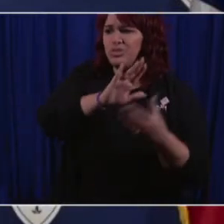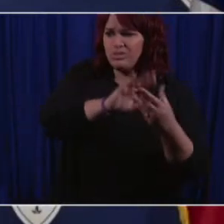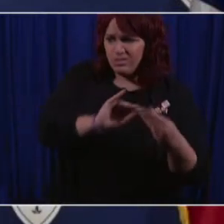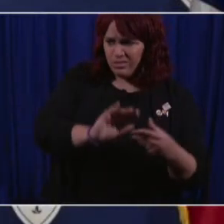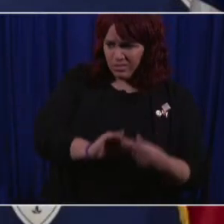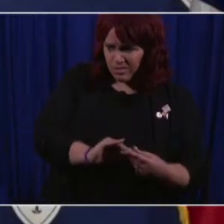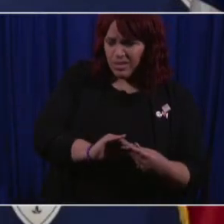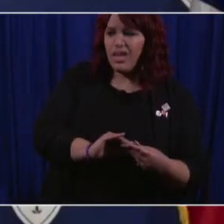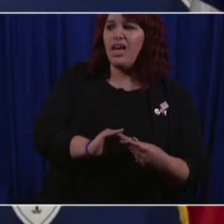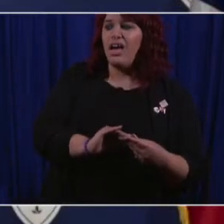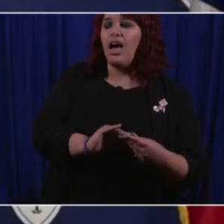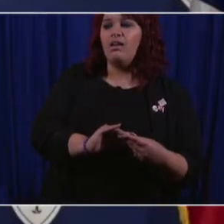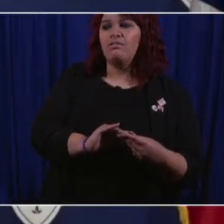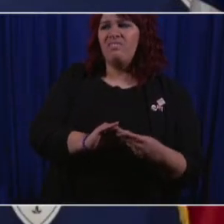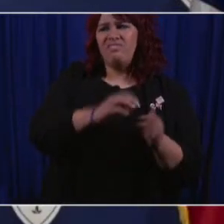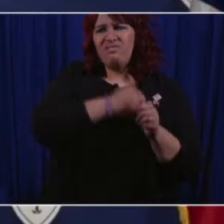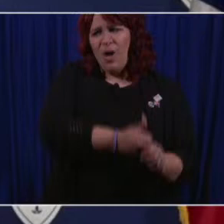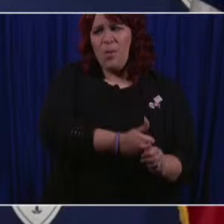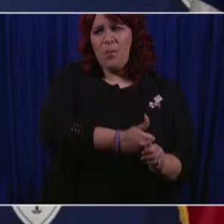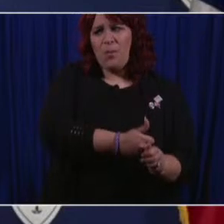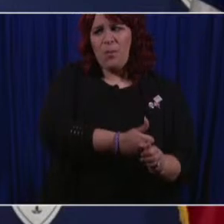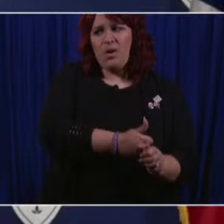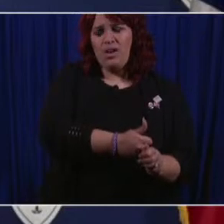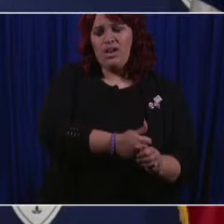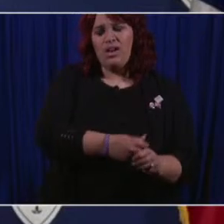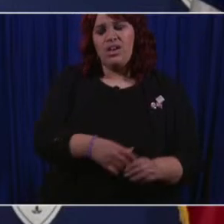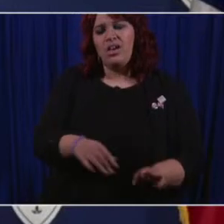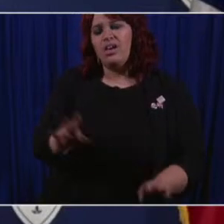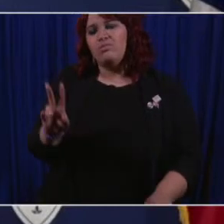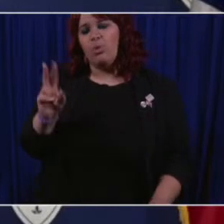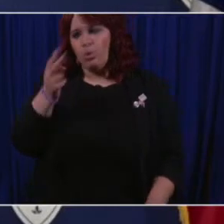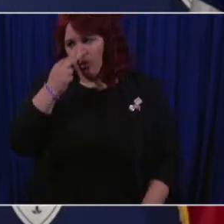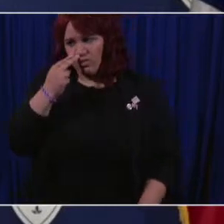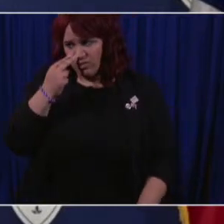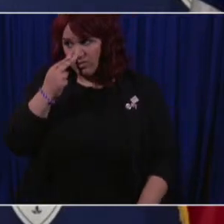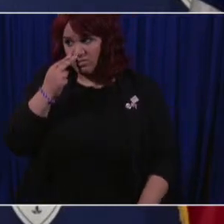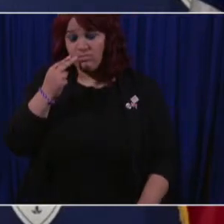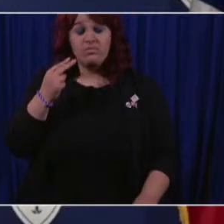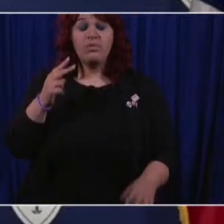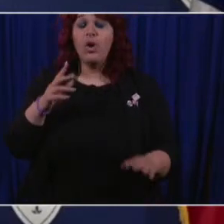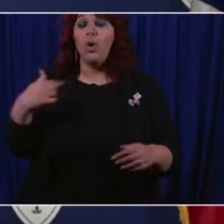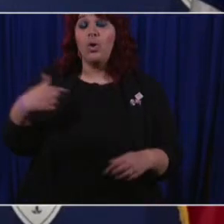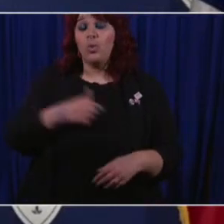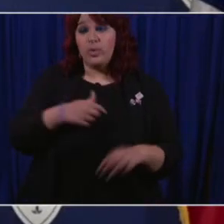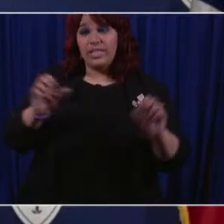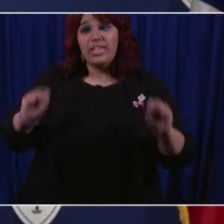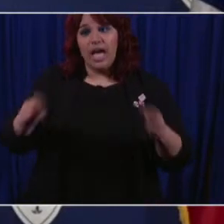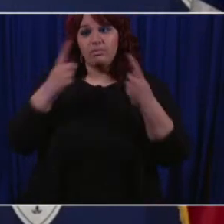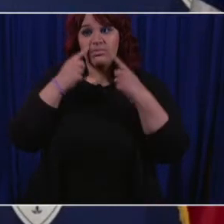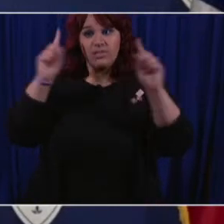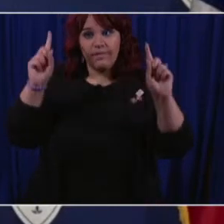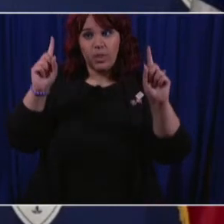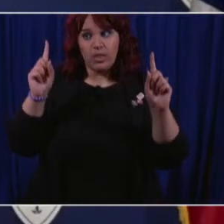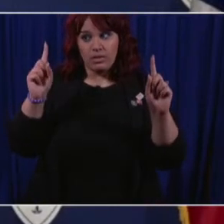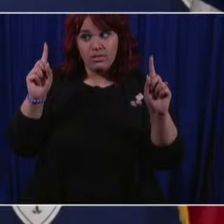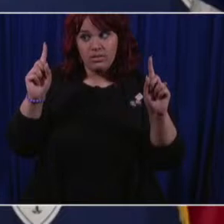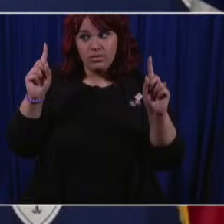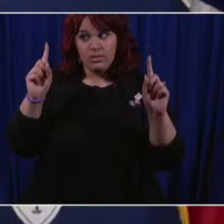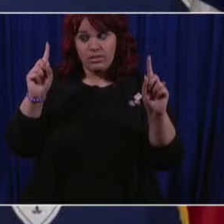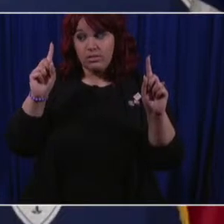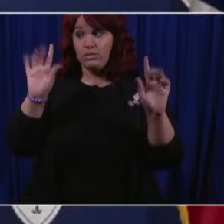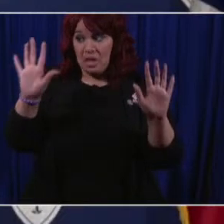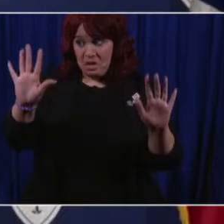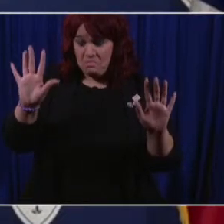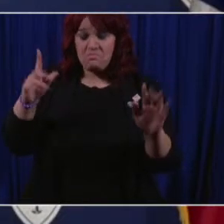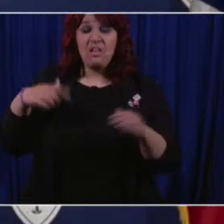And look, we are this close to victory. Now, I don't know how many weeks it is. but 35%